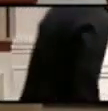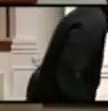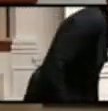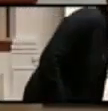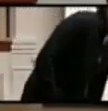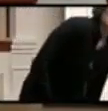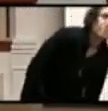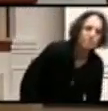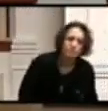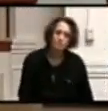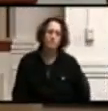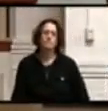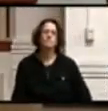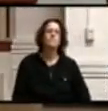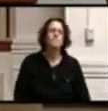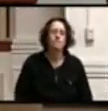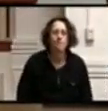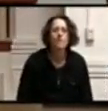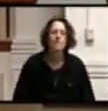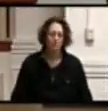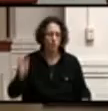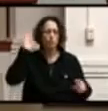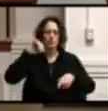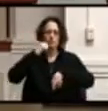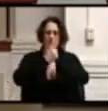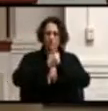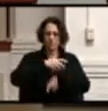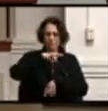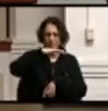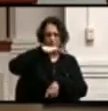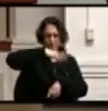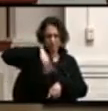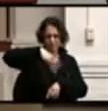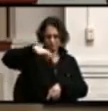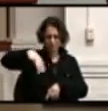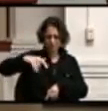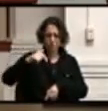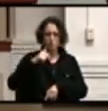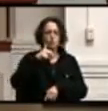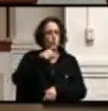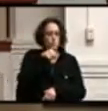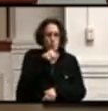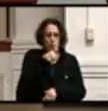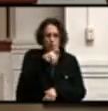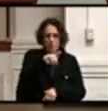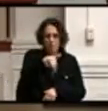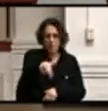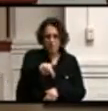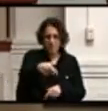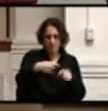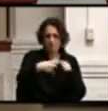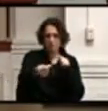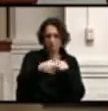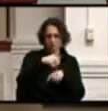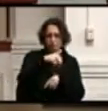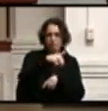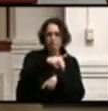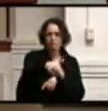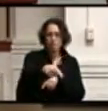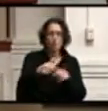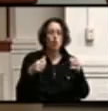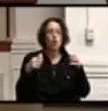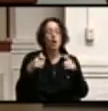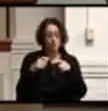parking out here can get onto the island with a walkway, come across, get to the main entrance, do a crosswalk here, possibly with a speed